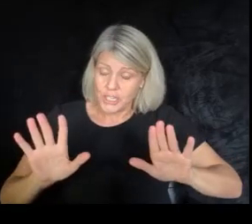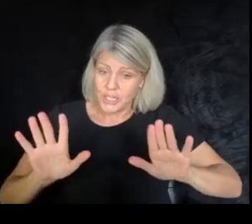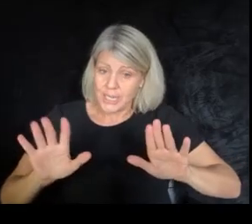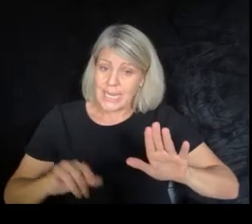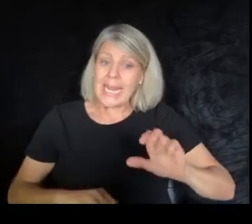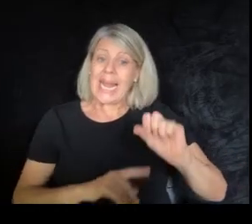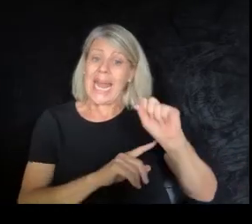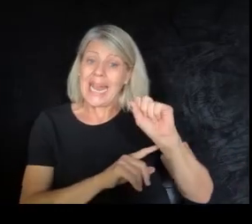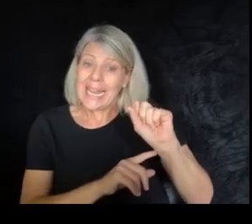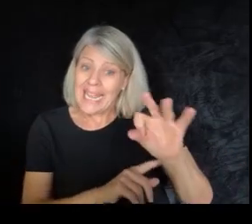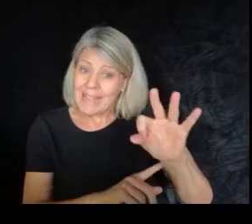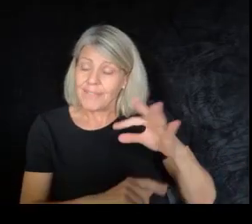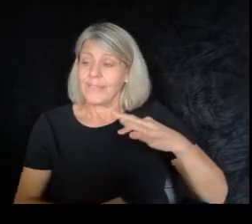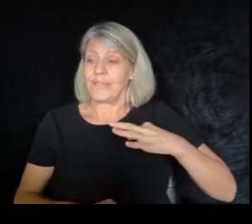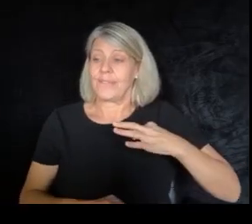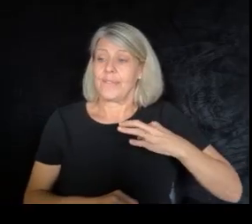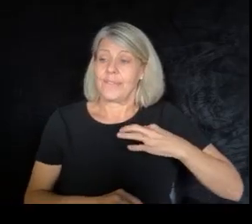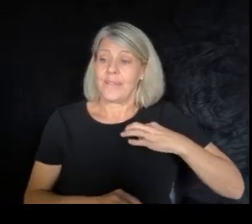eligible.